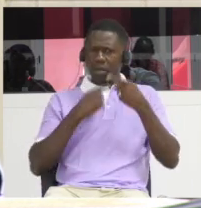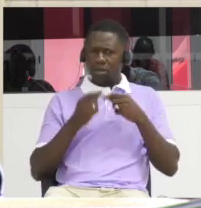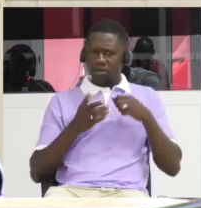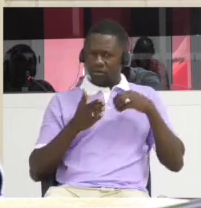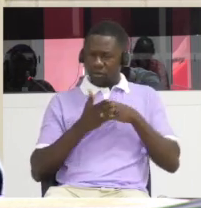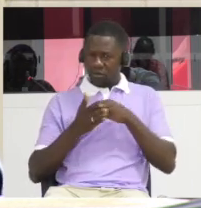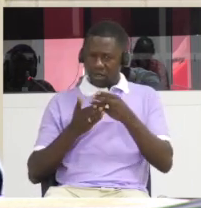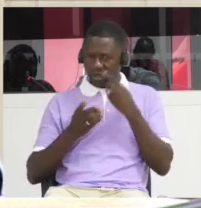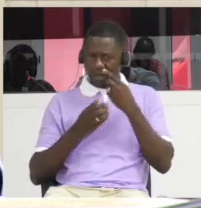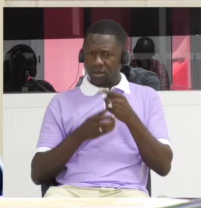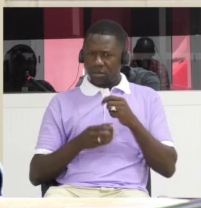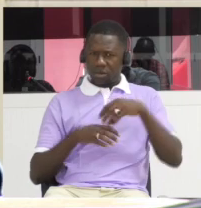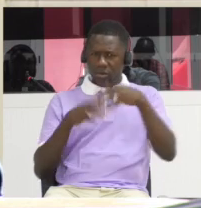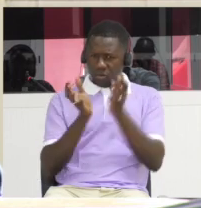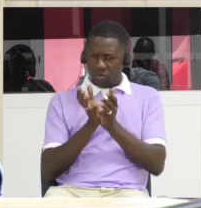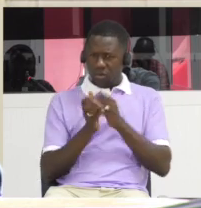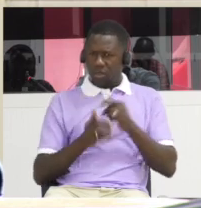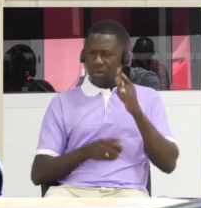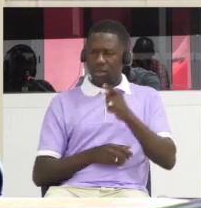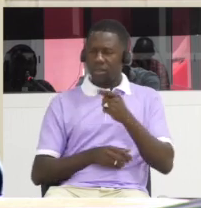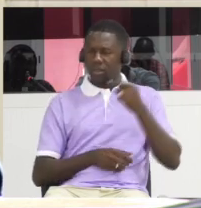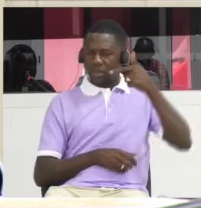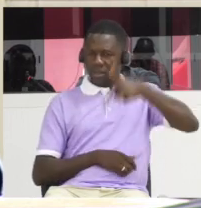size of the troops that Nigeria sent?